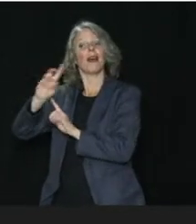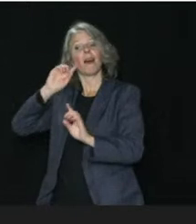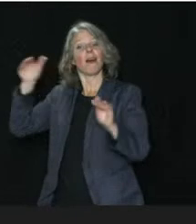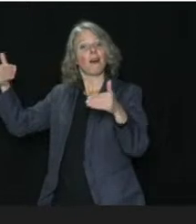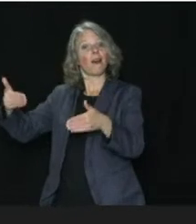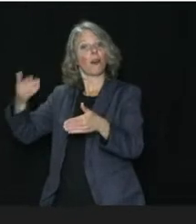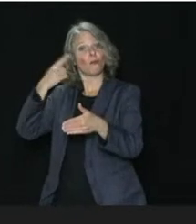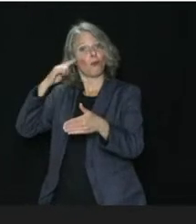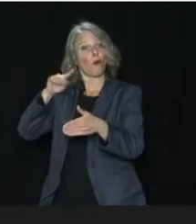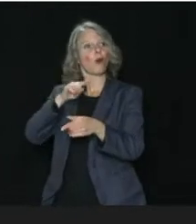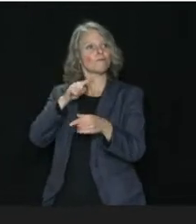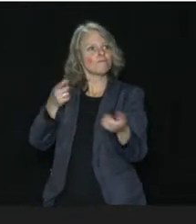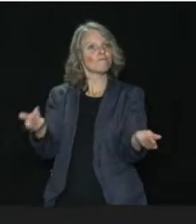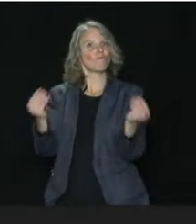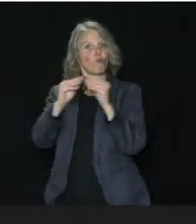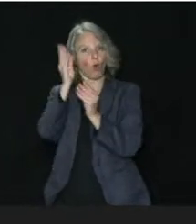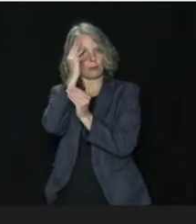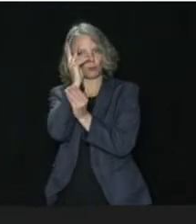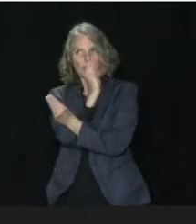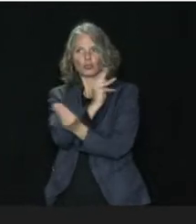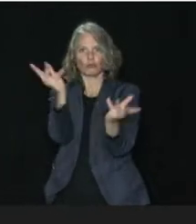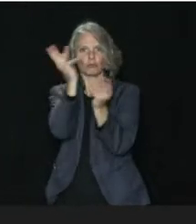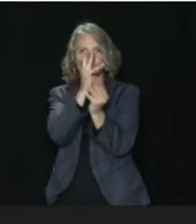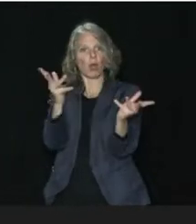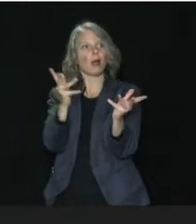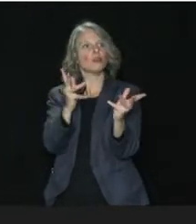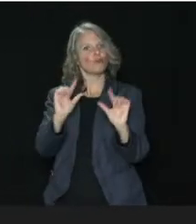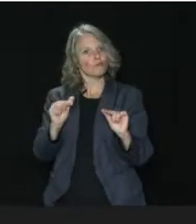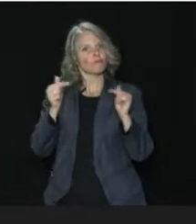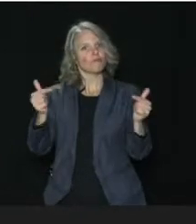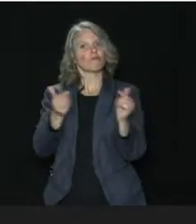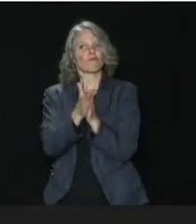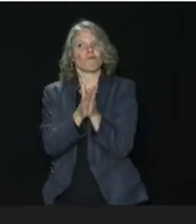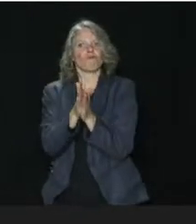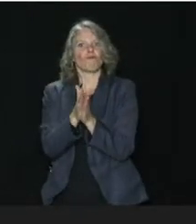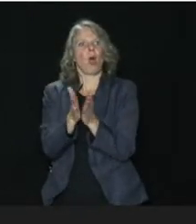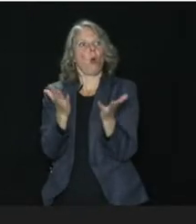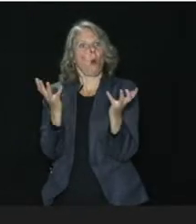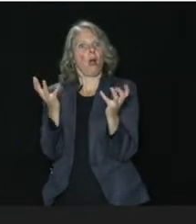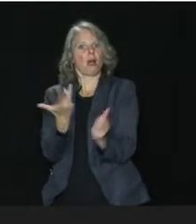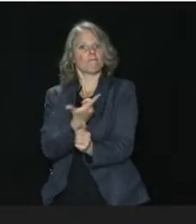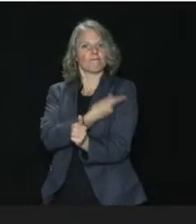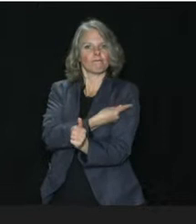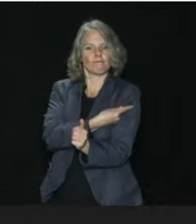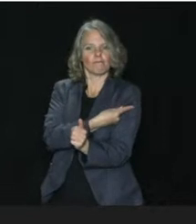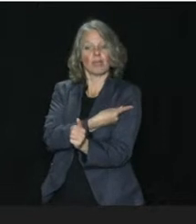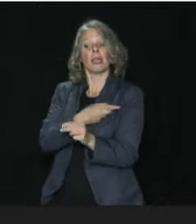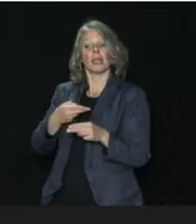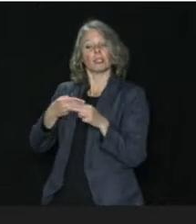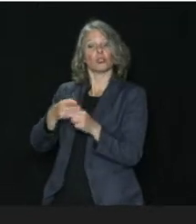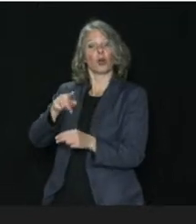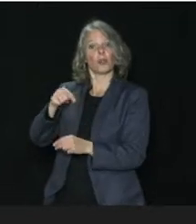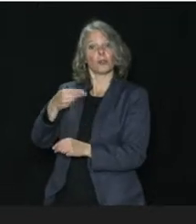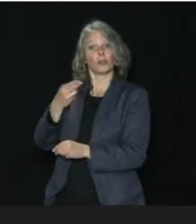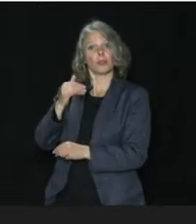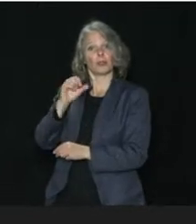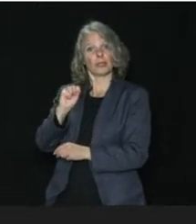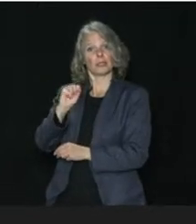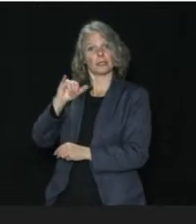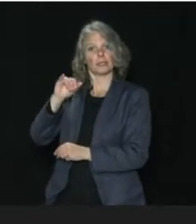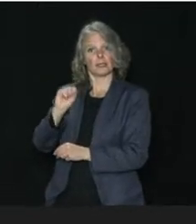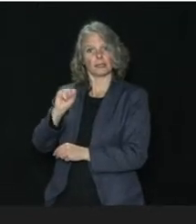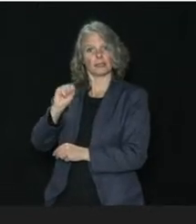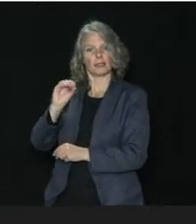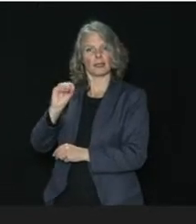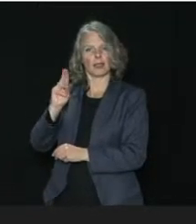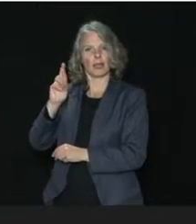more Canadians informed and motivated to get their shots. This is ourshot.ca is rallying Canadians across the